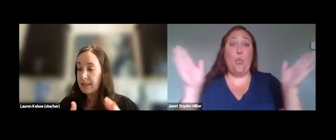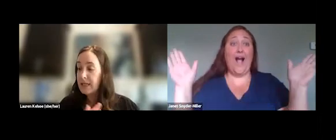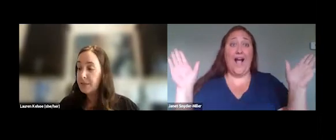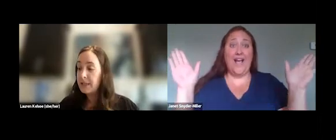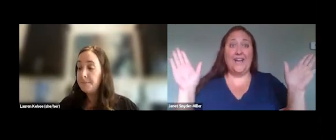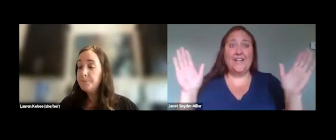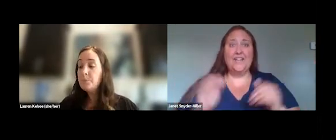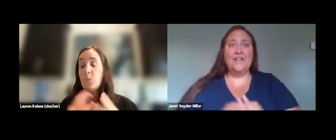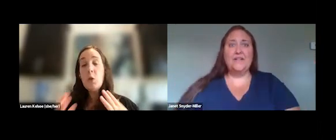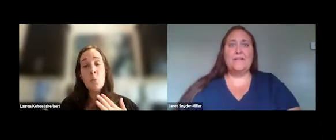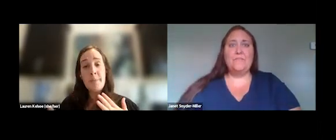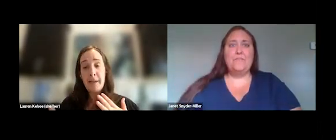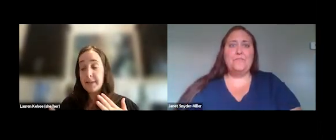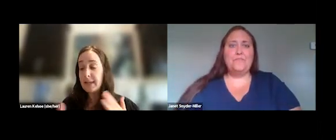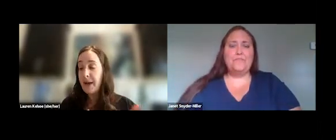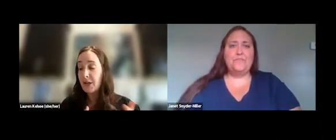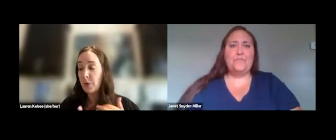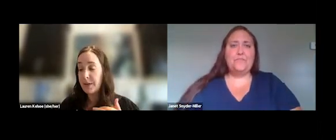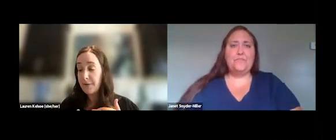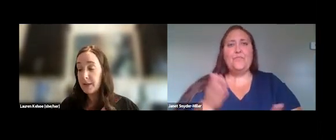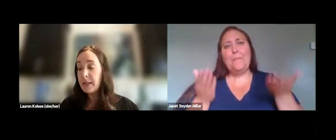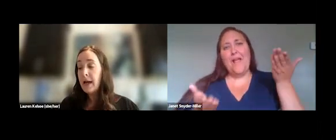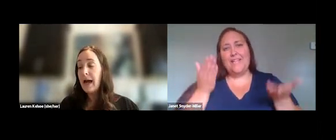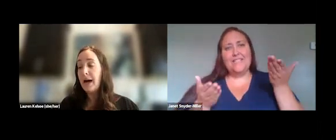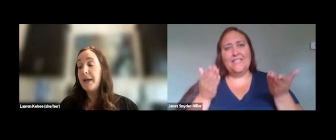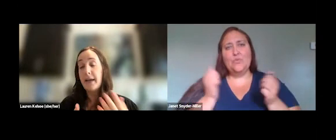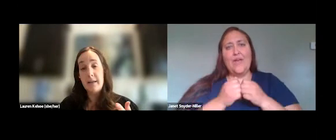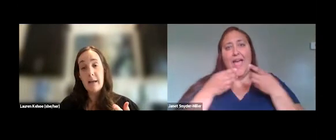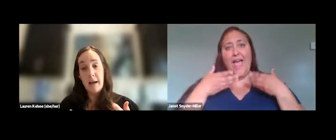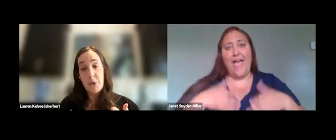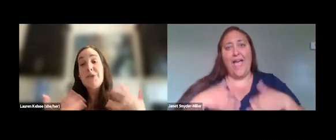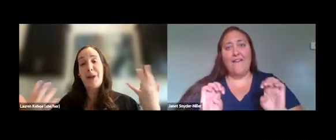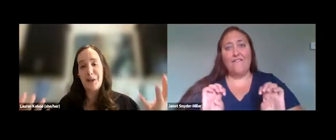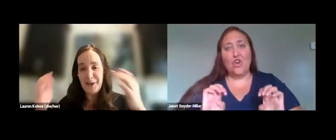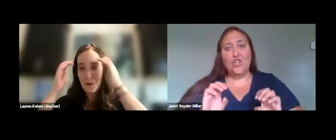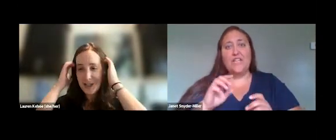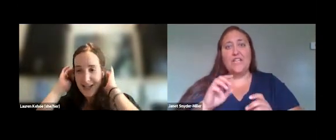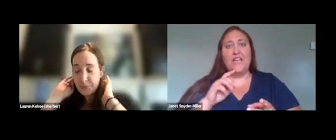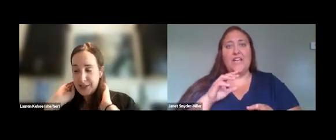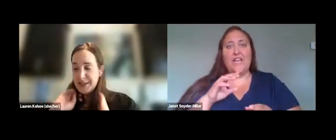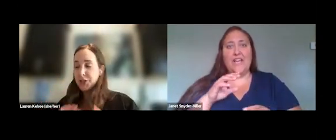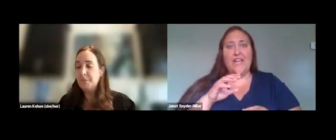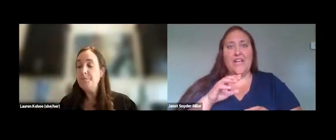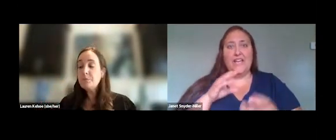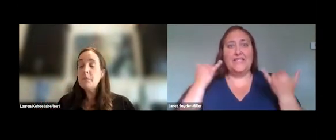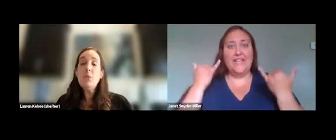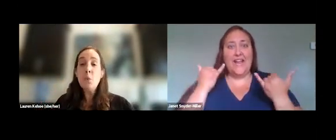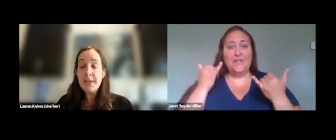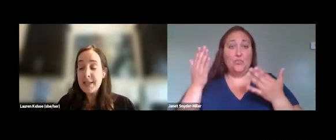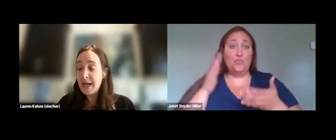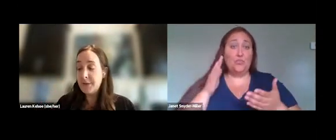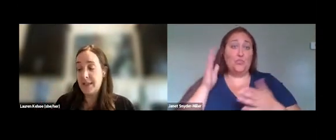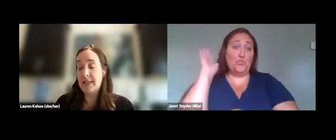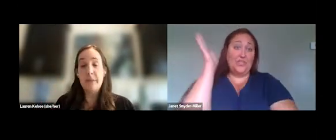think sustainably. We balance impact with effort. And then most relevant for today's presentation,